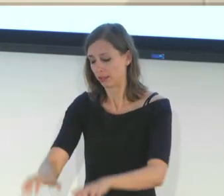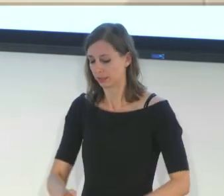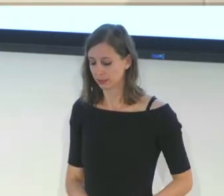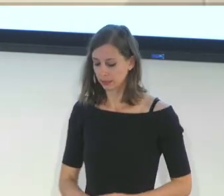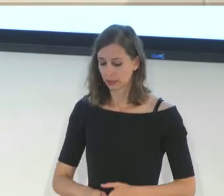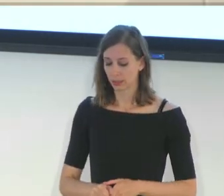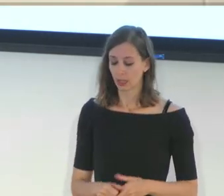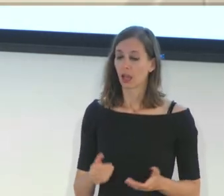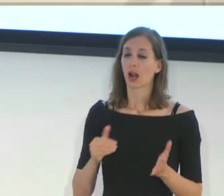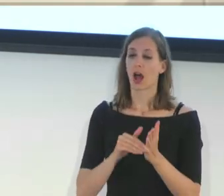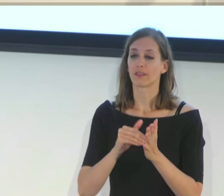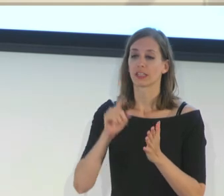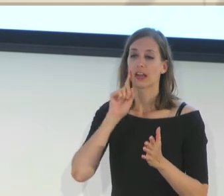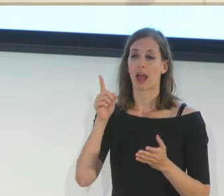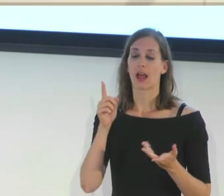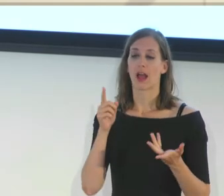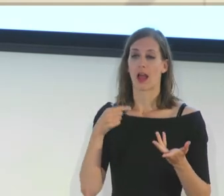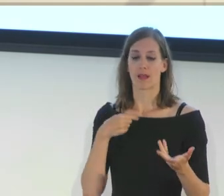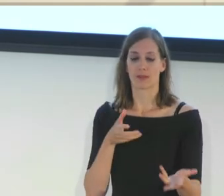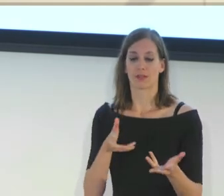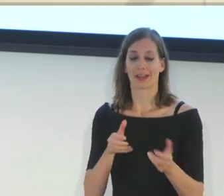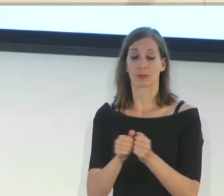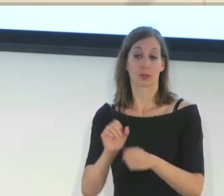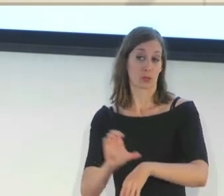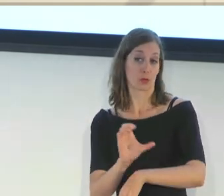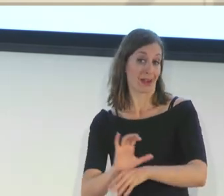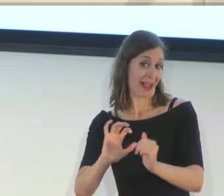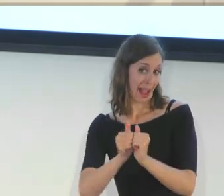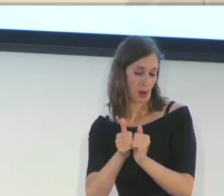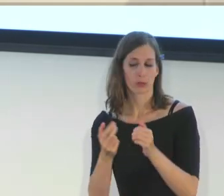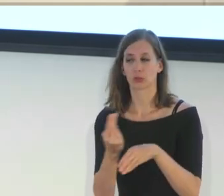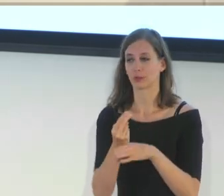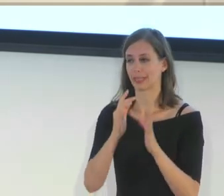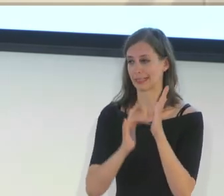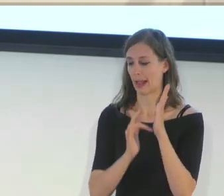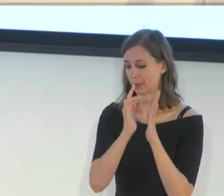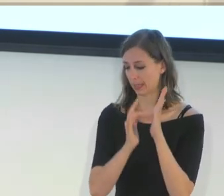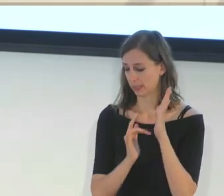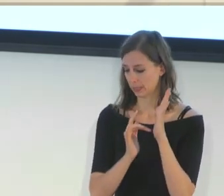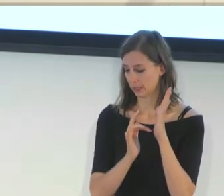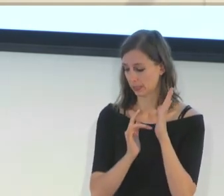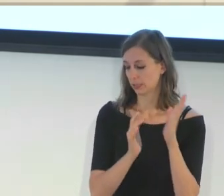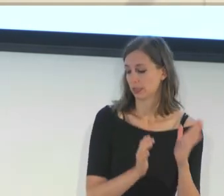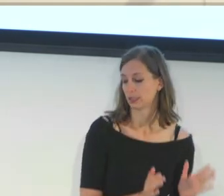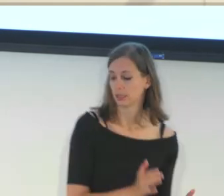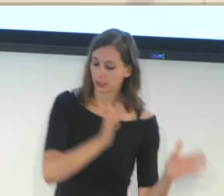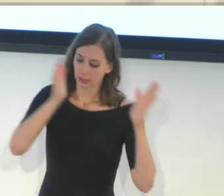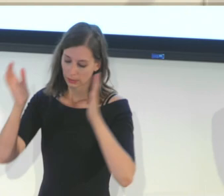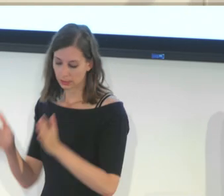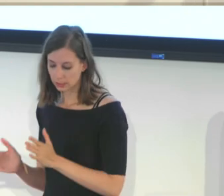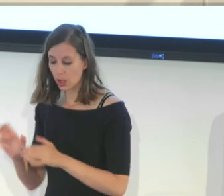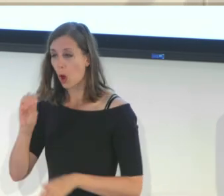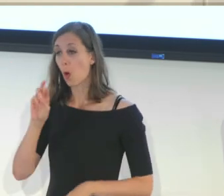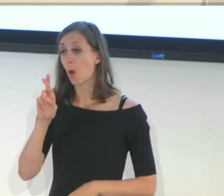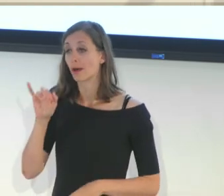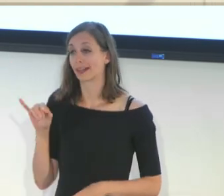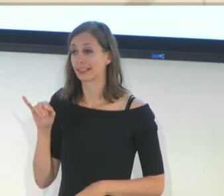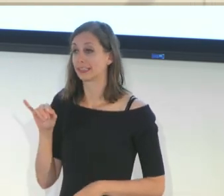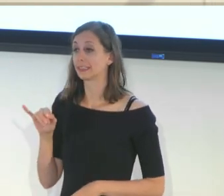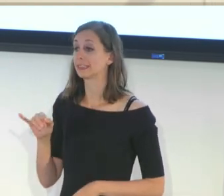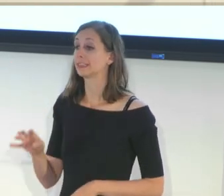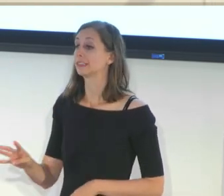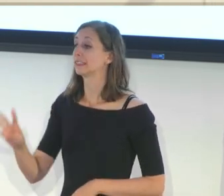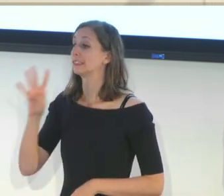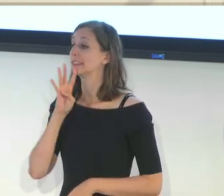computing on a tablet. The second persona up here is Ori. For Ori, verbal speech capability